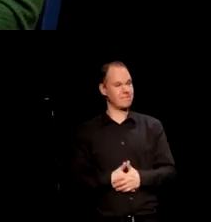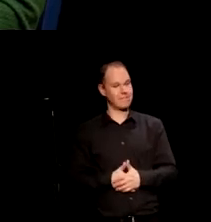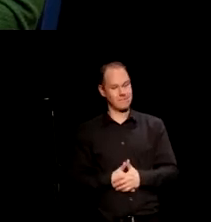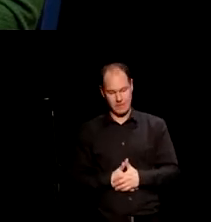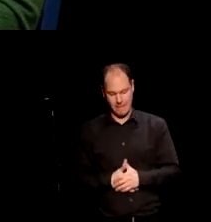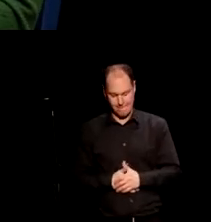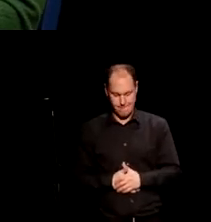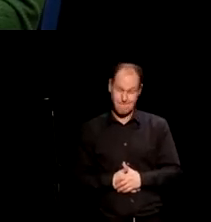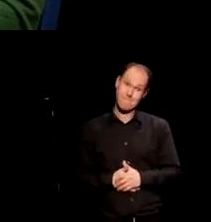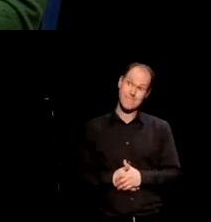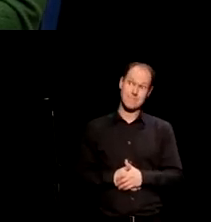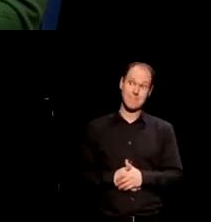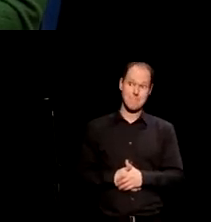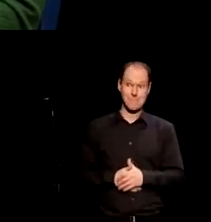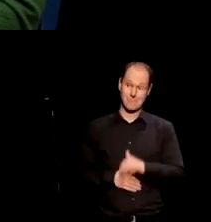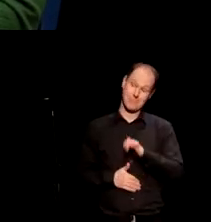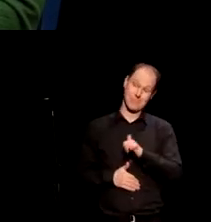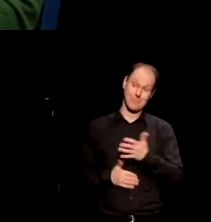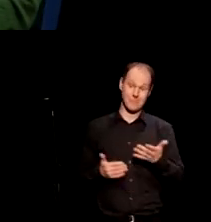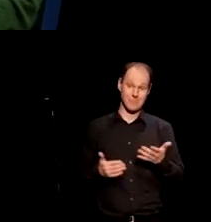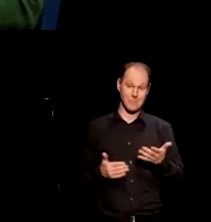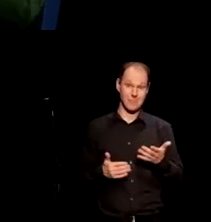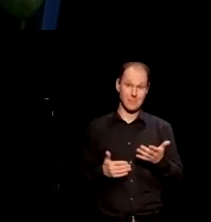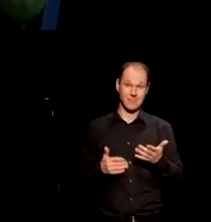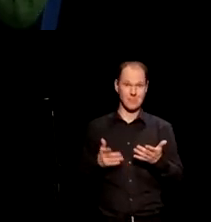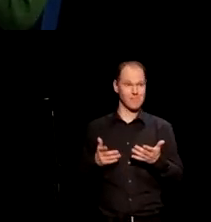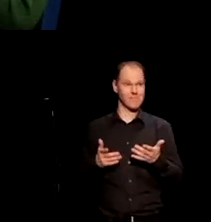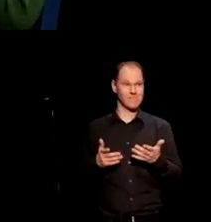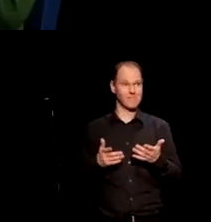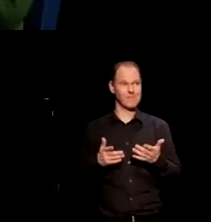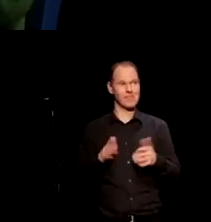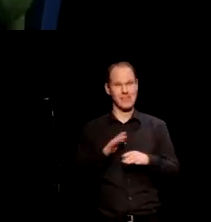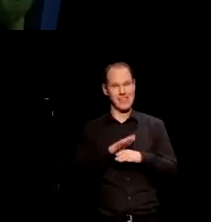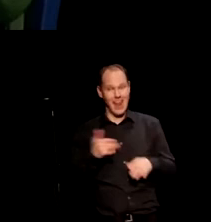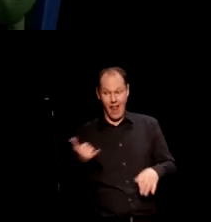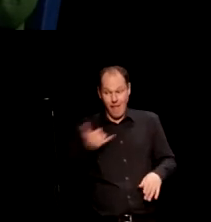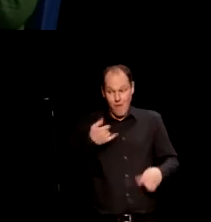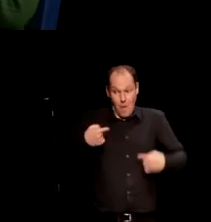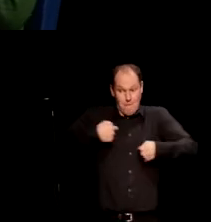Yeah. I don't know. I don't have the answers. I want to point out, you don't just have to phone me.